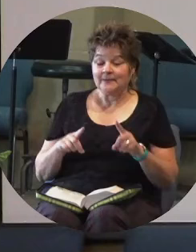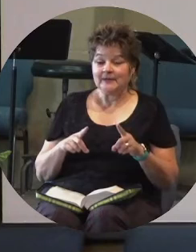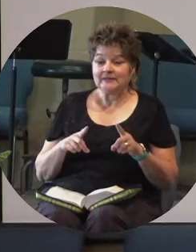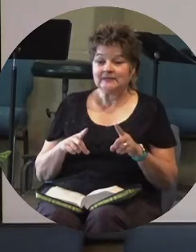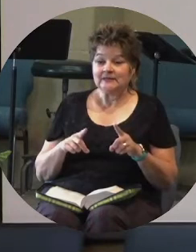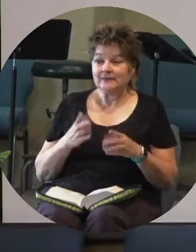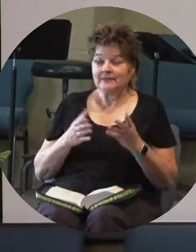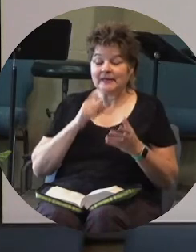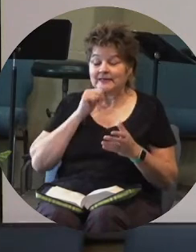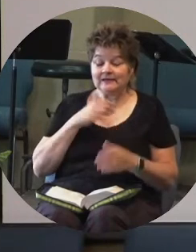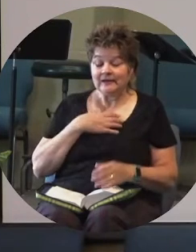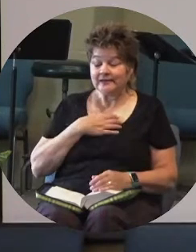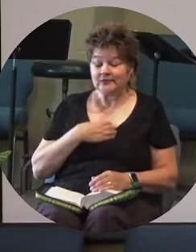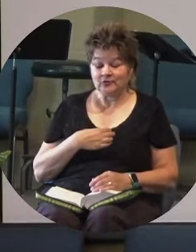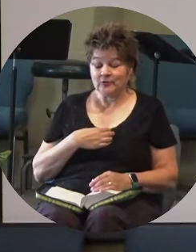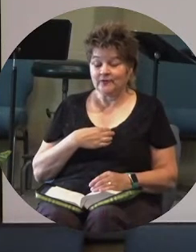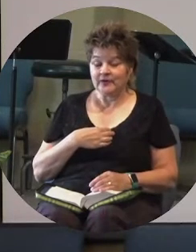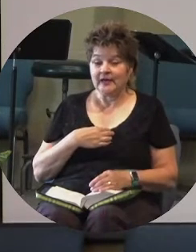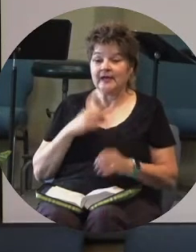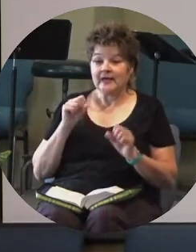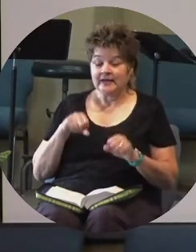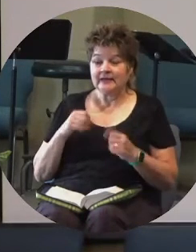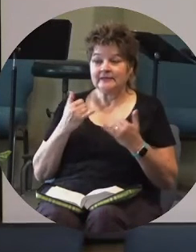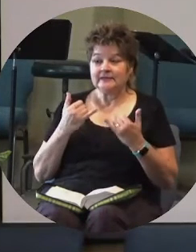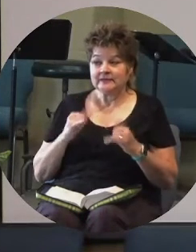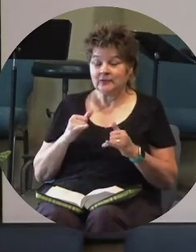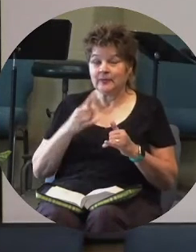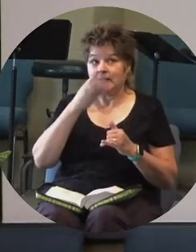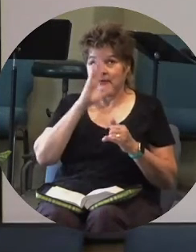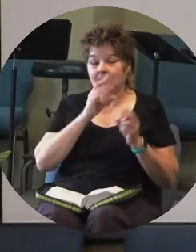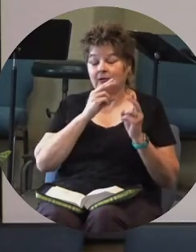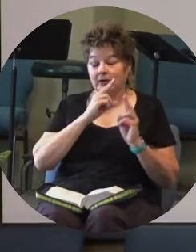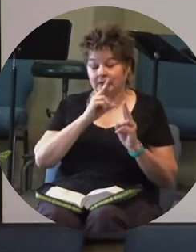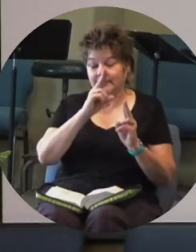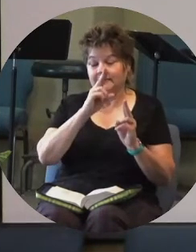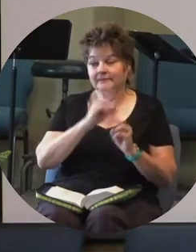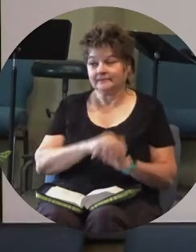not be deserved, can still be God-honoring.